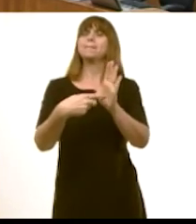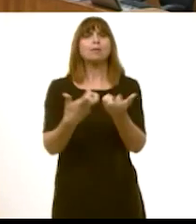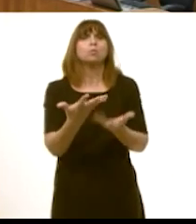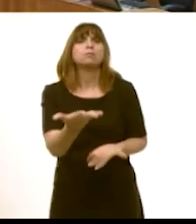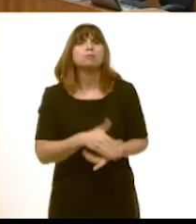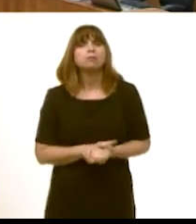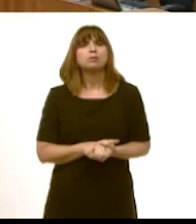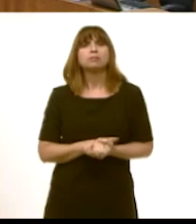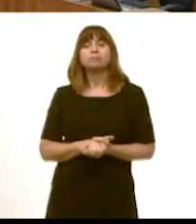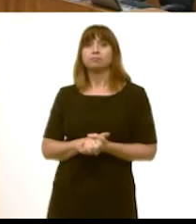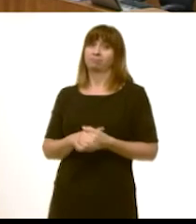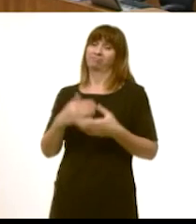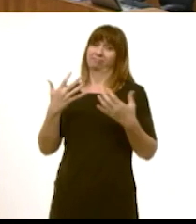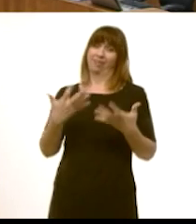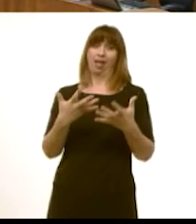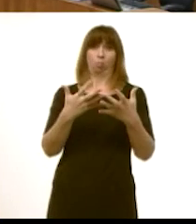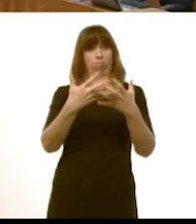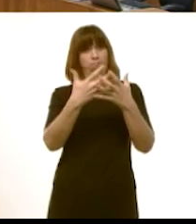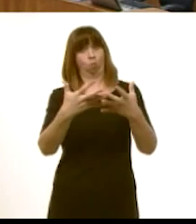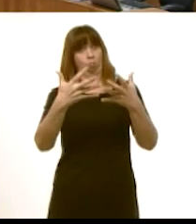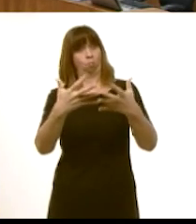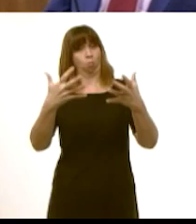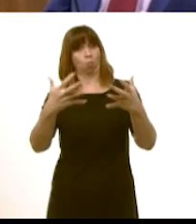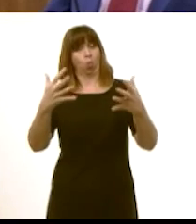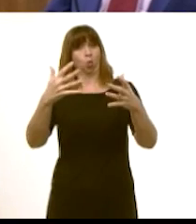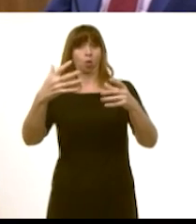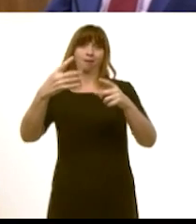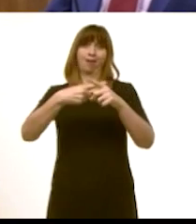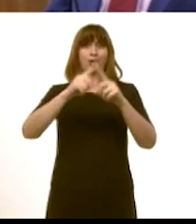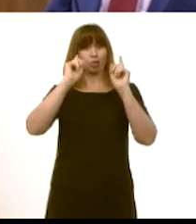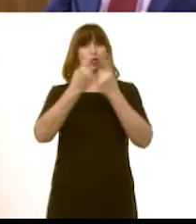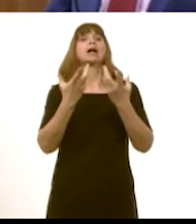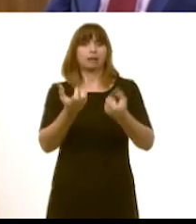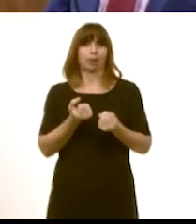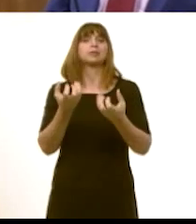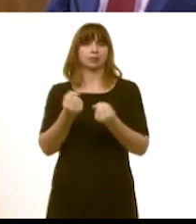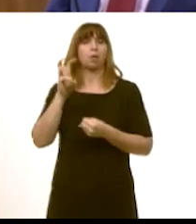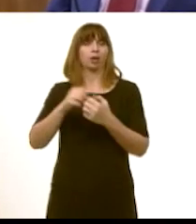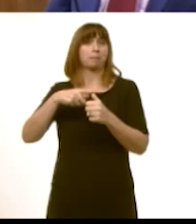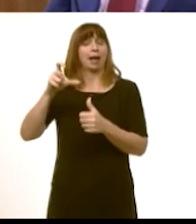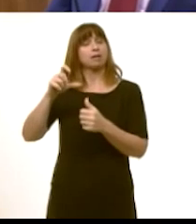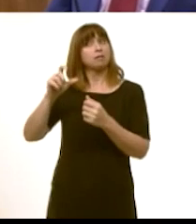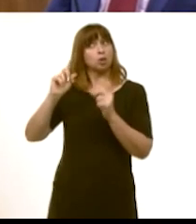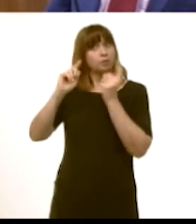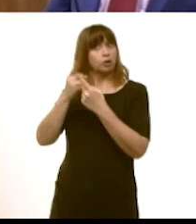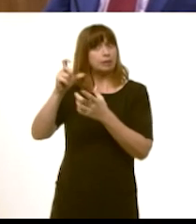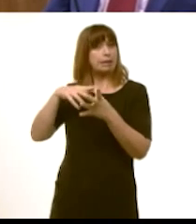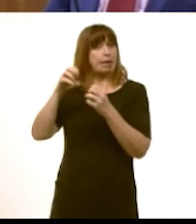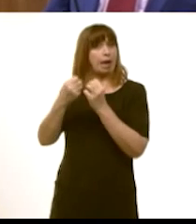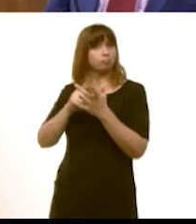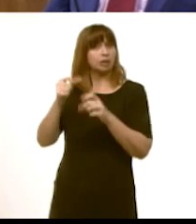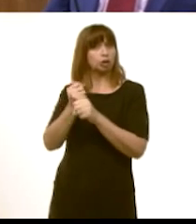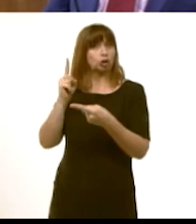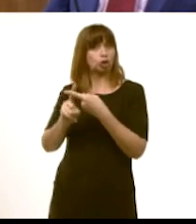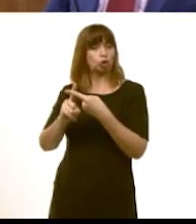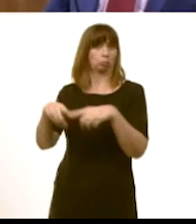a declining number of universities that won't accept the baccalaureate. We have seen, for example, Cambridge, if I remember rightly, saying that they